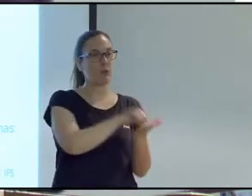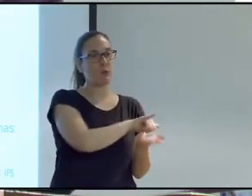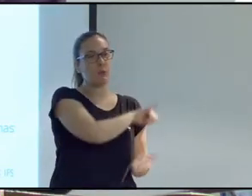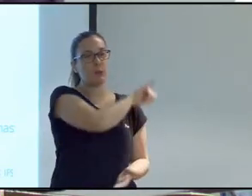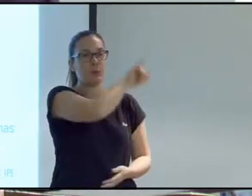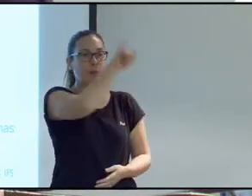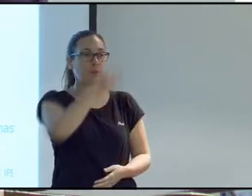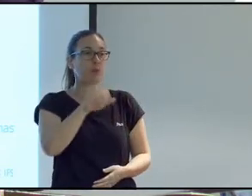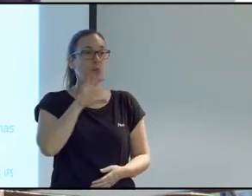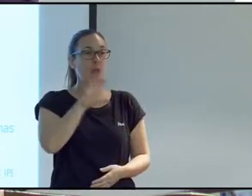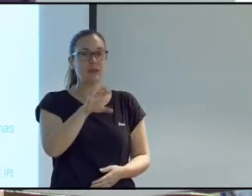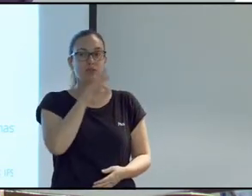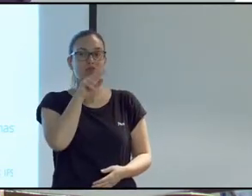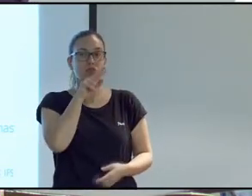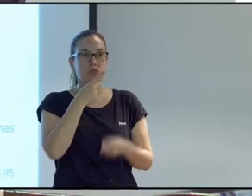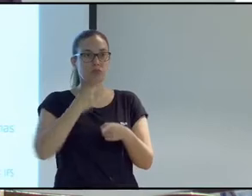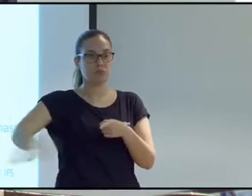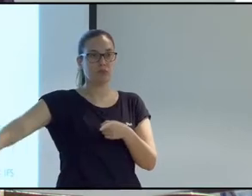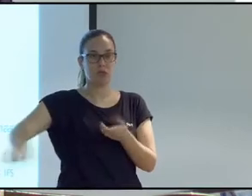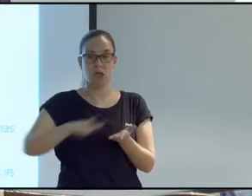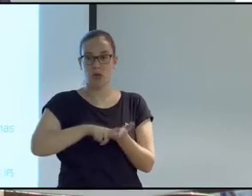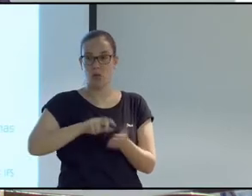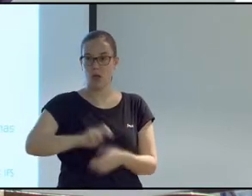they don't speak the language.